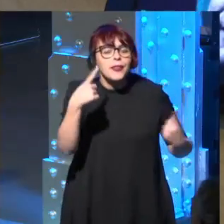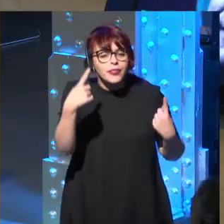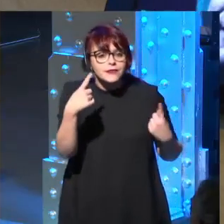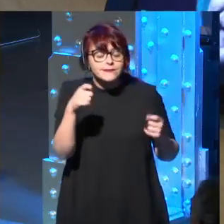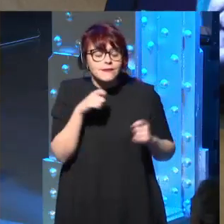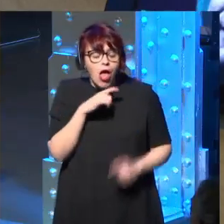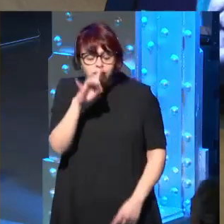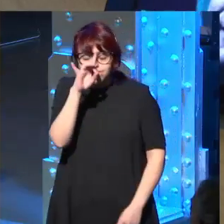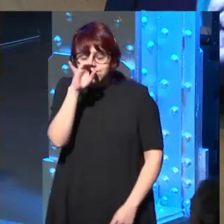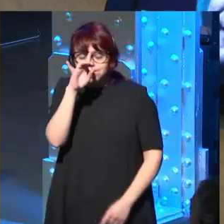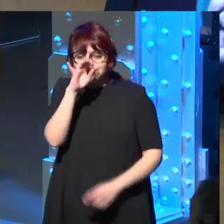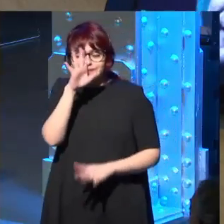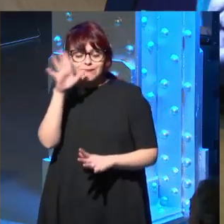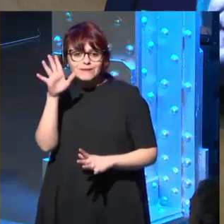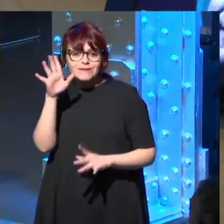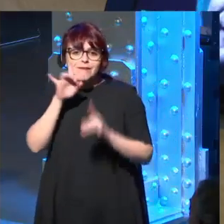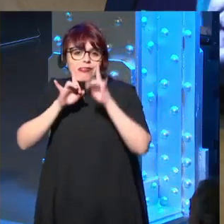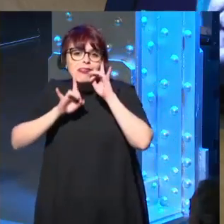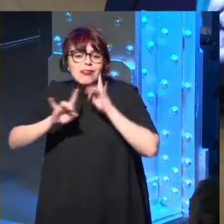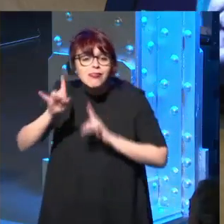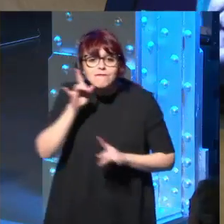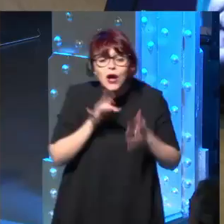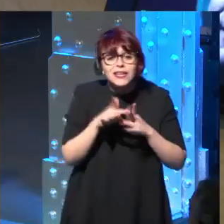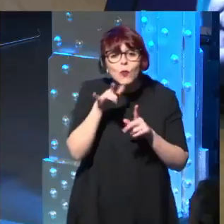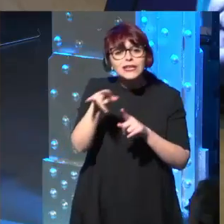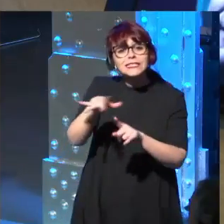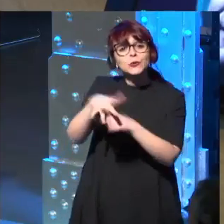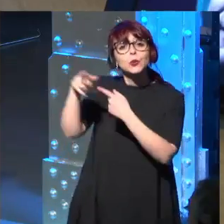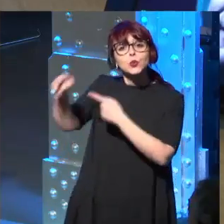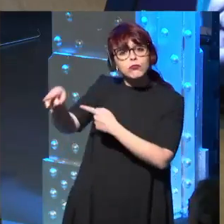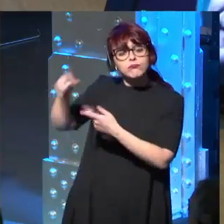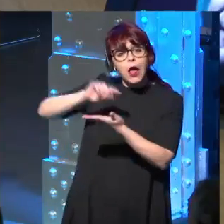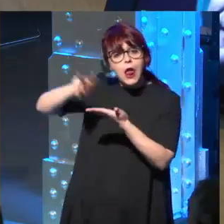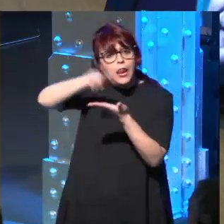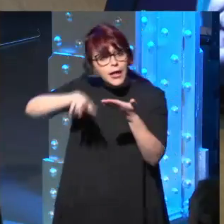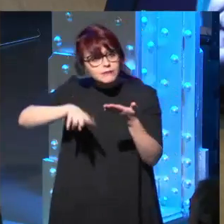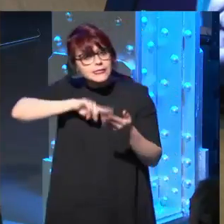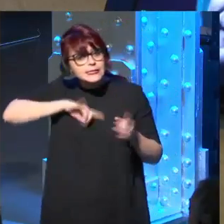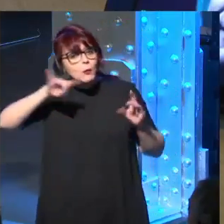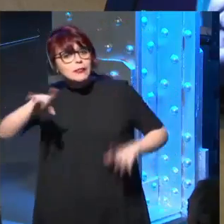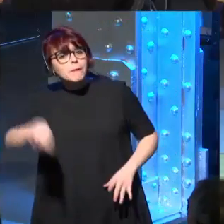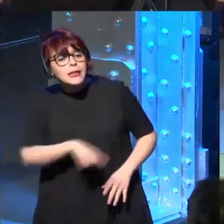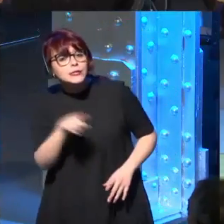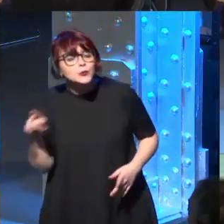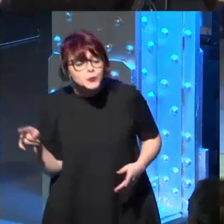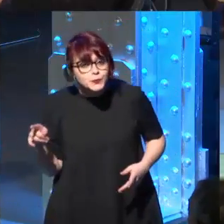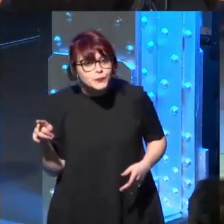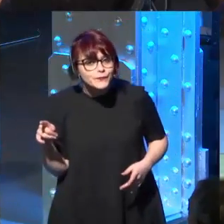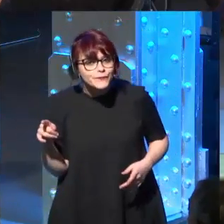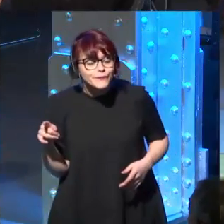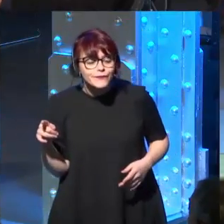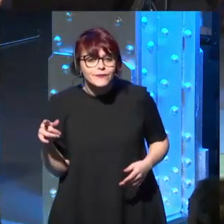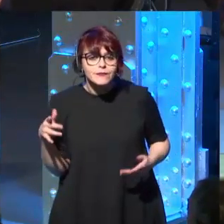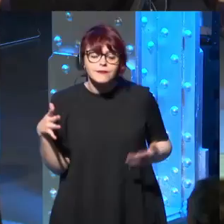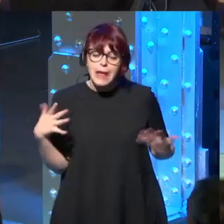some other times I was in awe. Does that happen to you as well when you read?